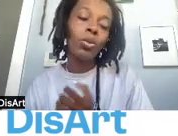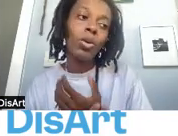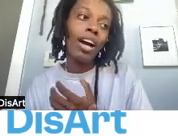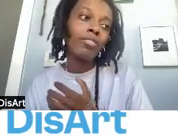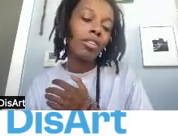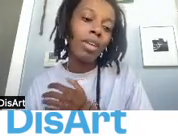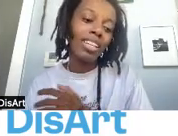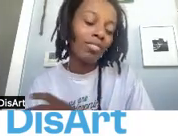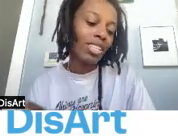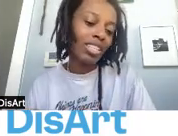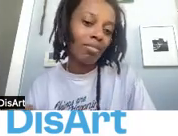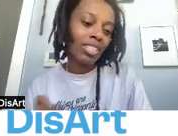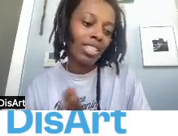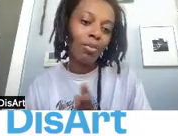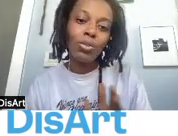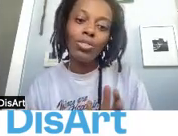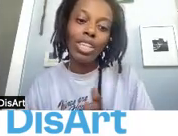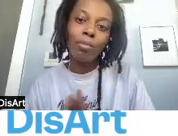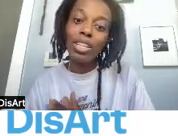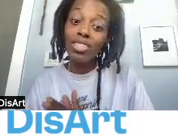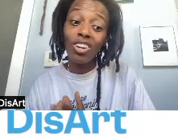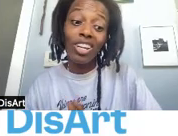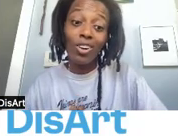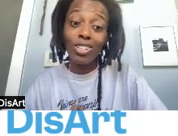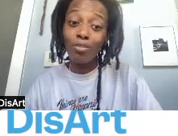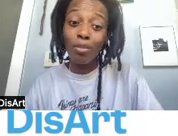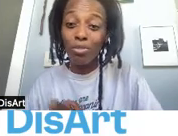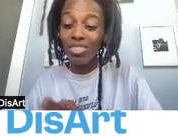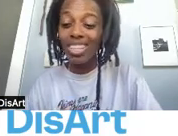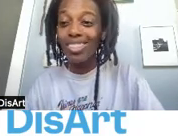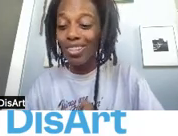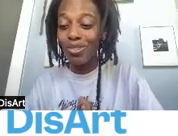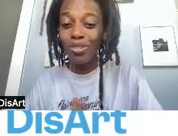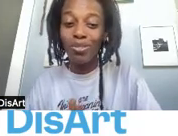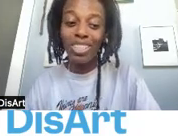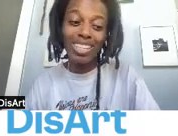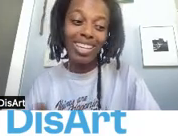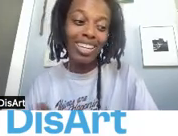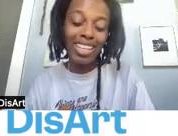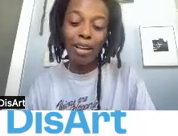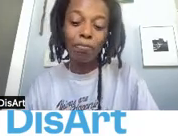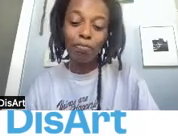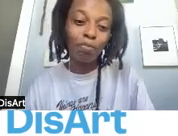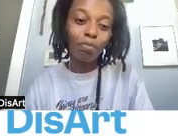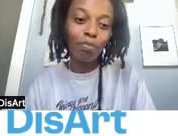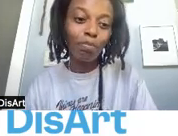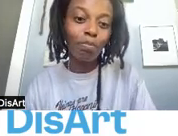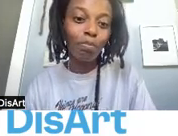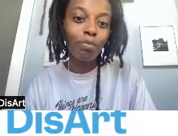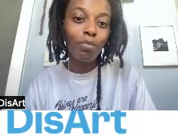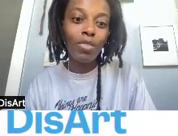And then we will have some activities and events that will take place starting on September 15th. So it's a really exciting time.